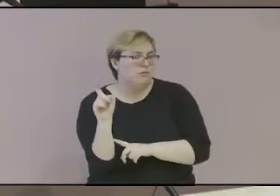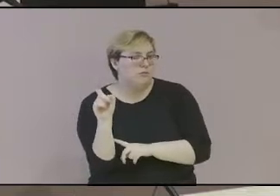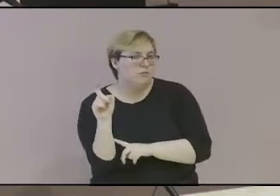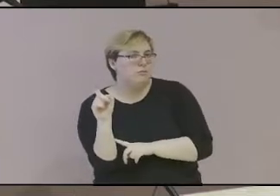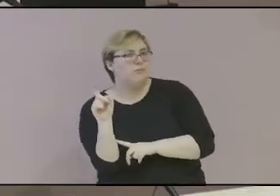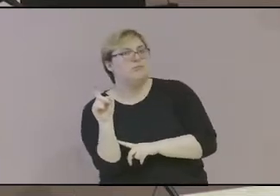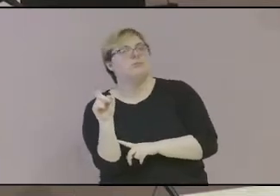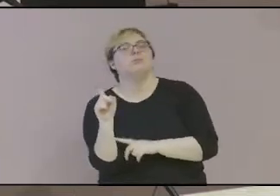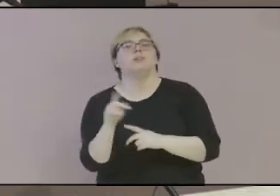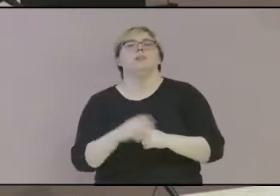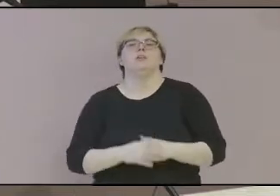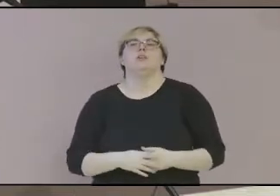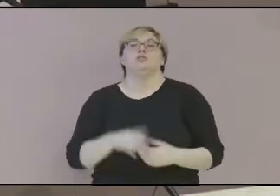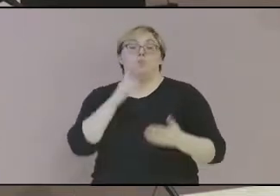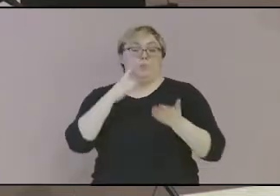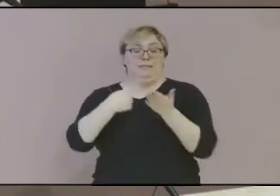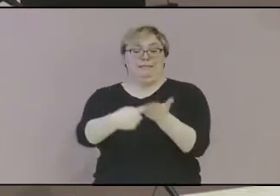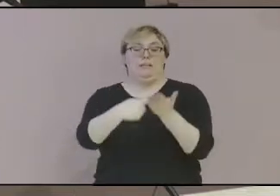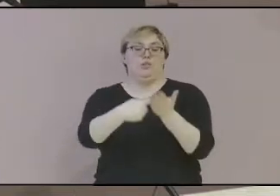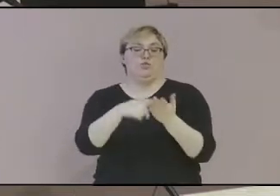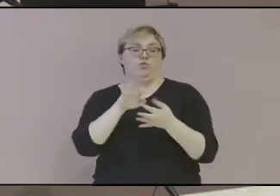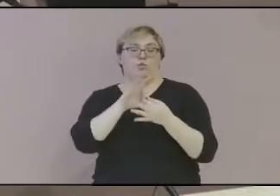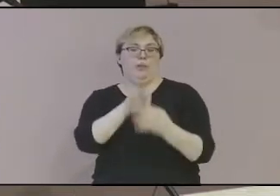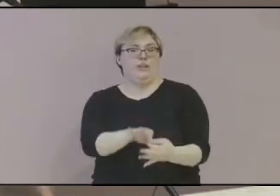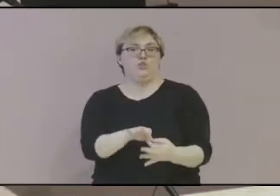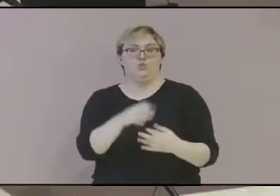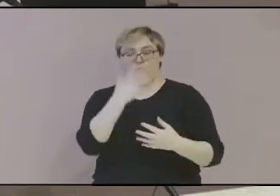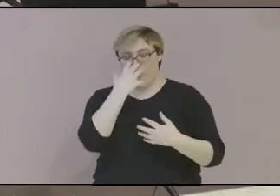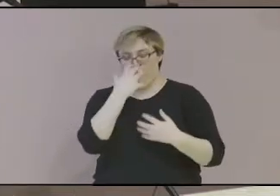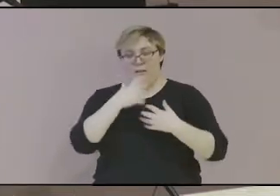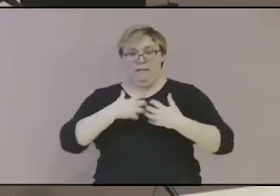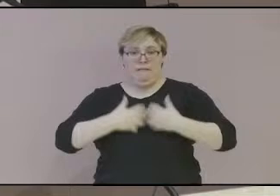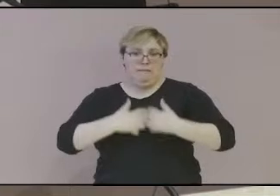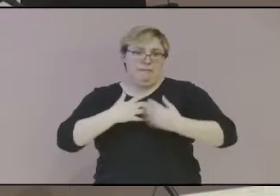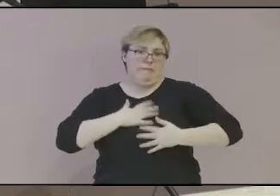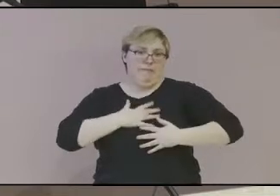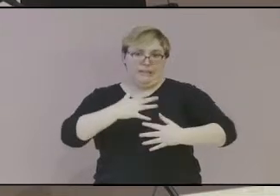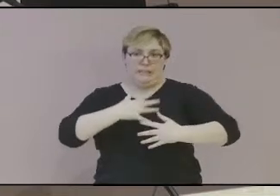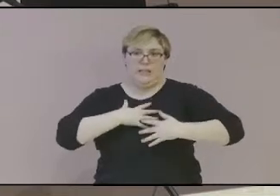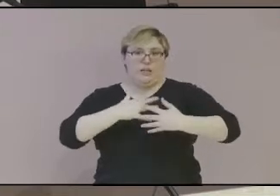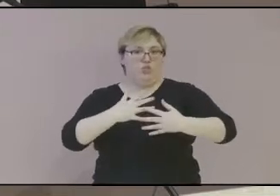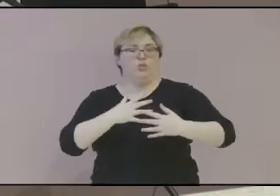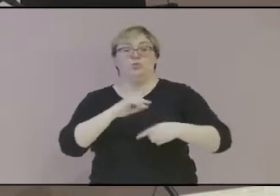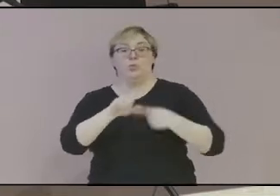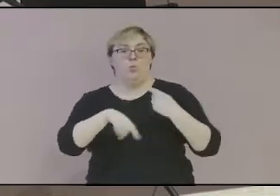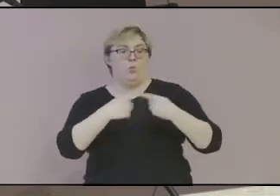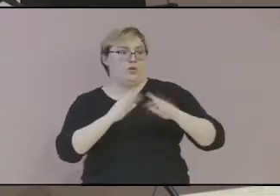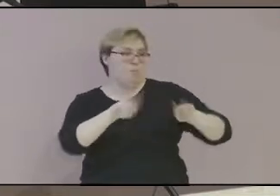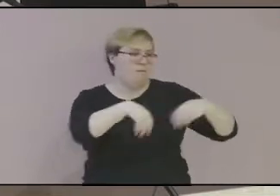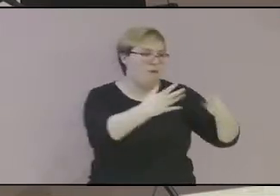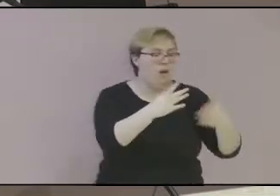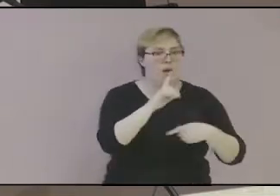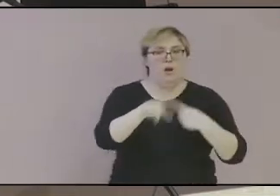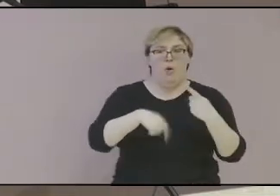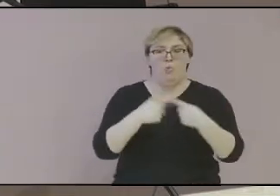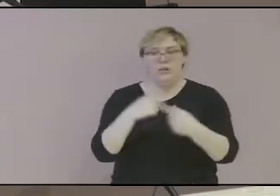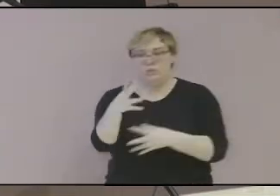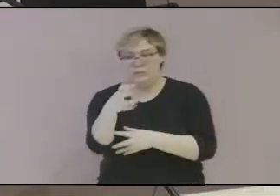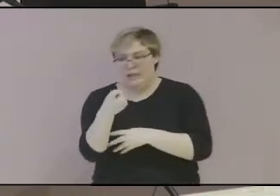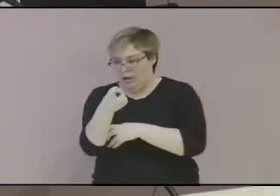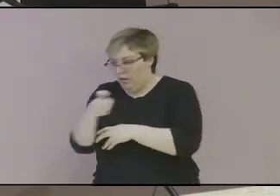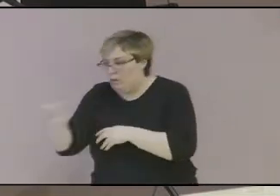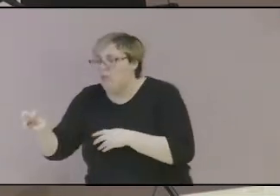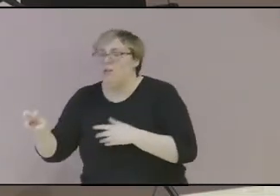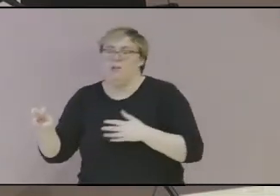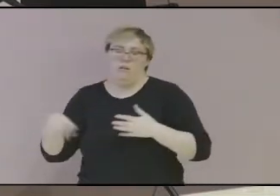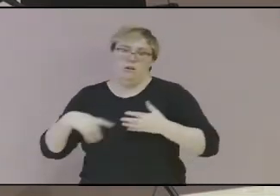ventilators dominated disability activism during COVID-19, especially that withdrawal step for chronic disabled ventilator